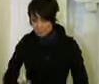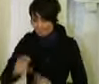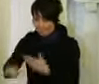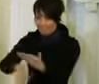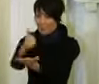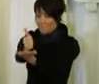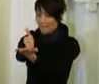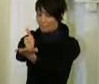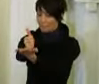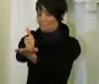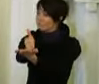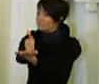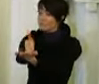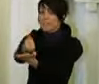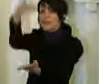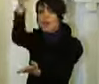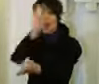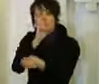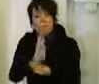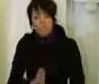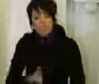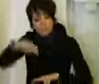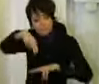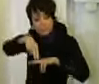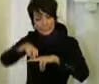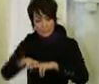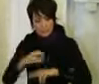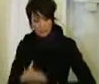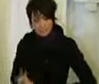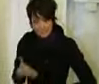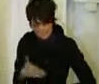Amen. God bless you this morning. Please be seated.